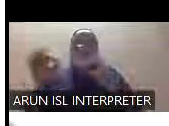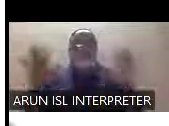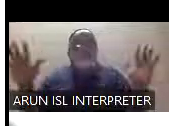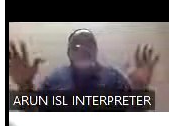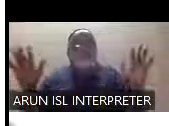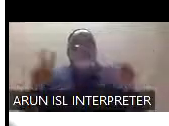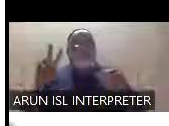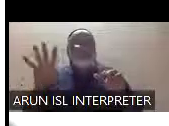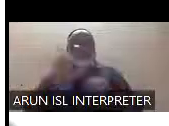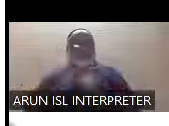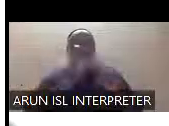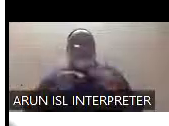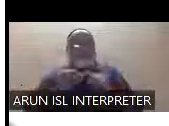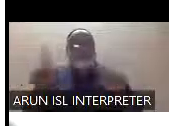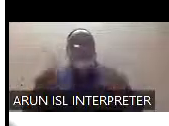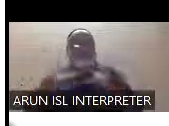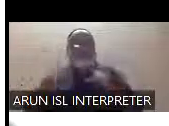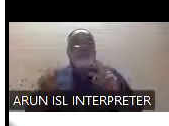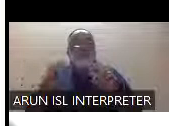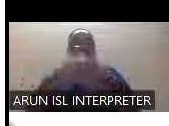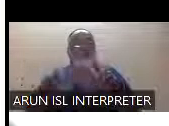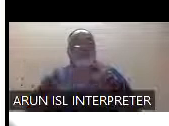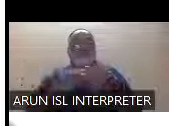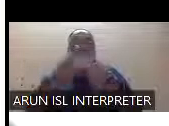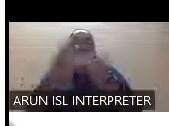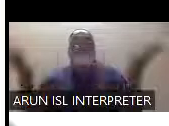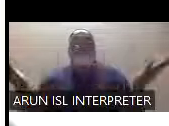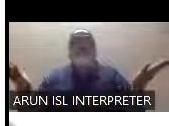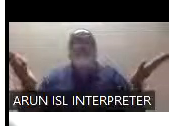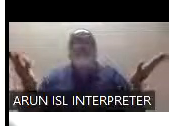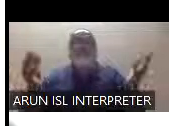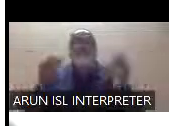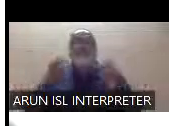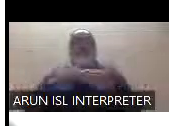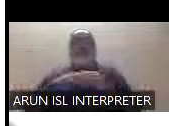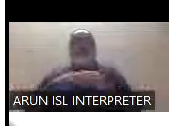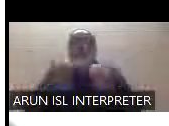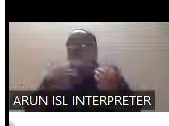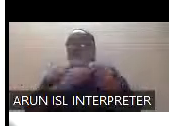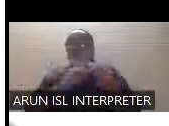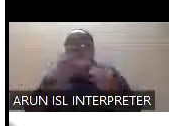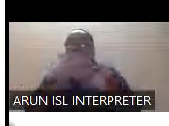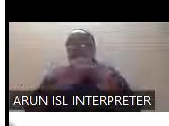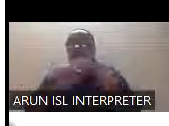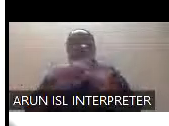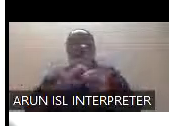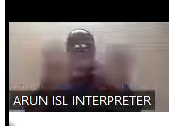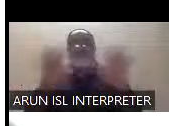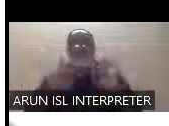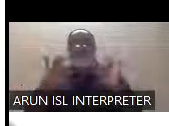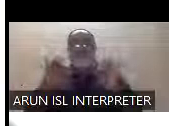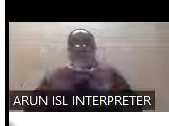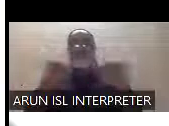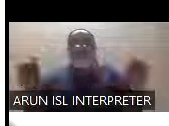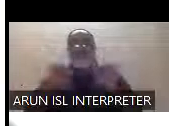But 25% of our TV programs are not accessible, as has been set in the deadline. As an example,